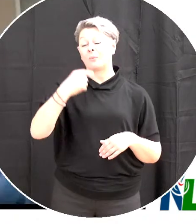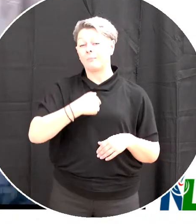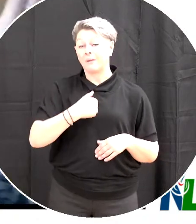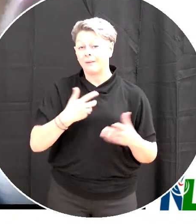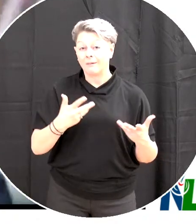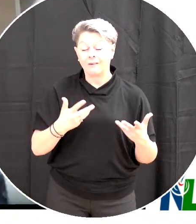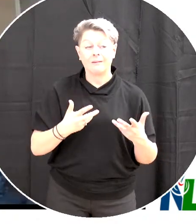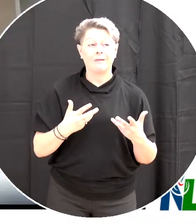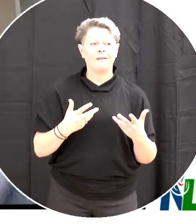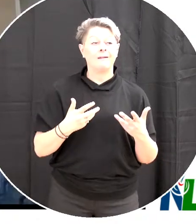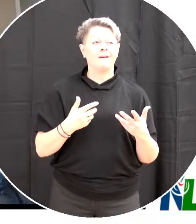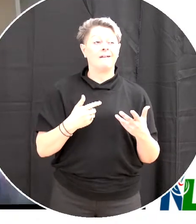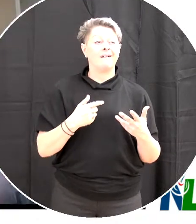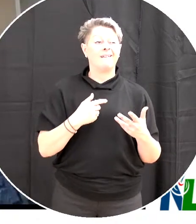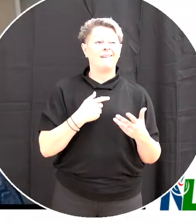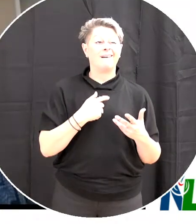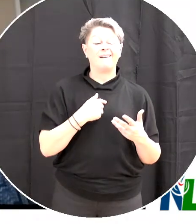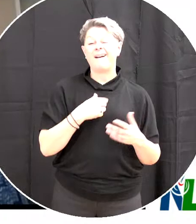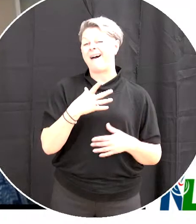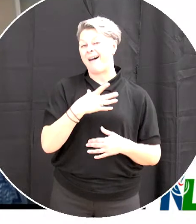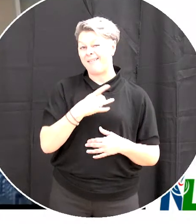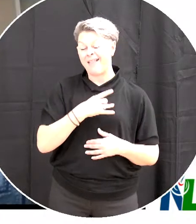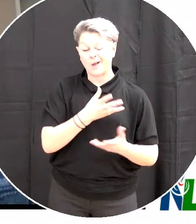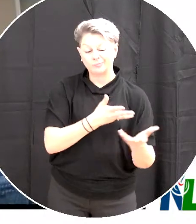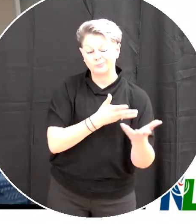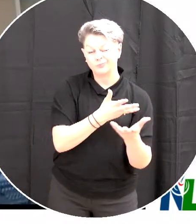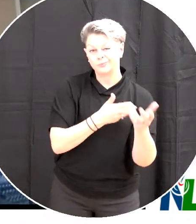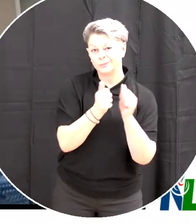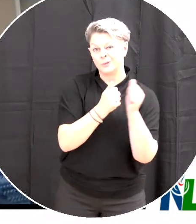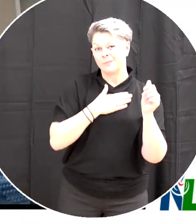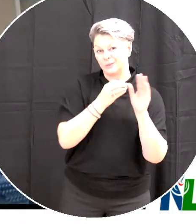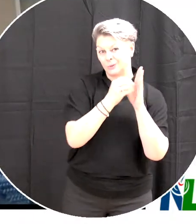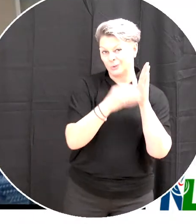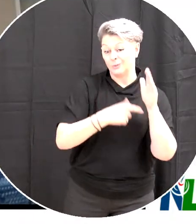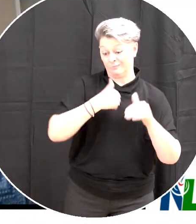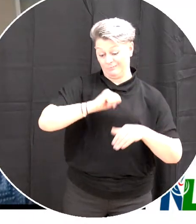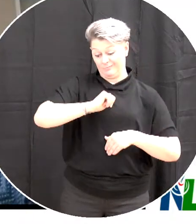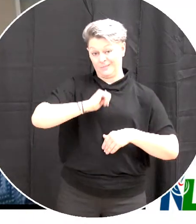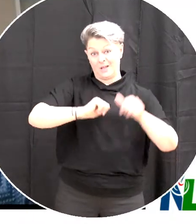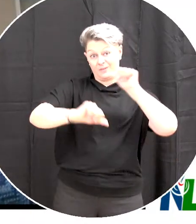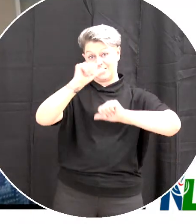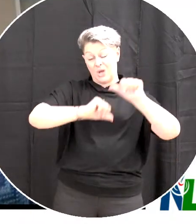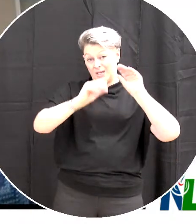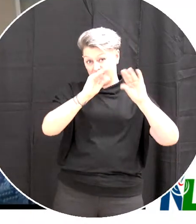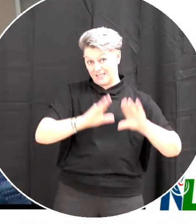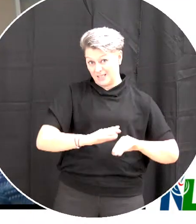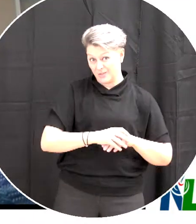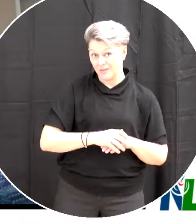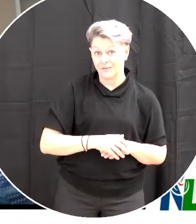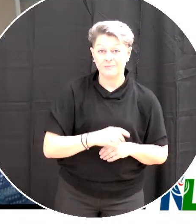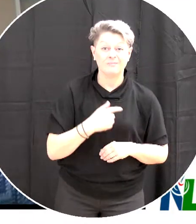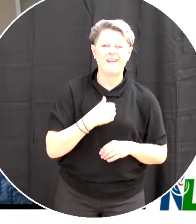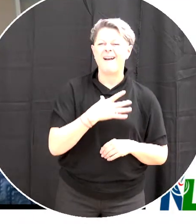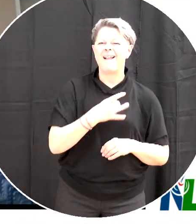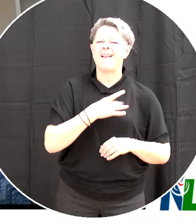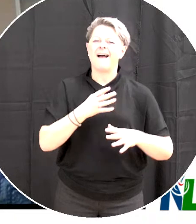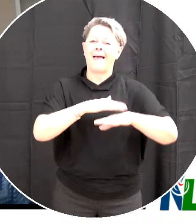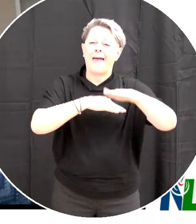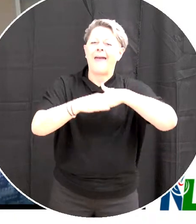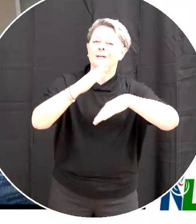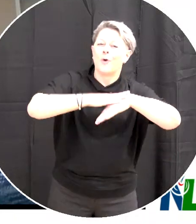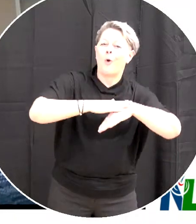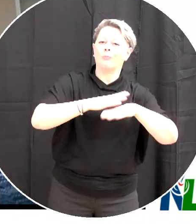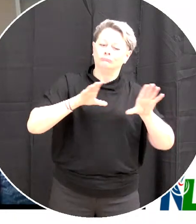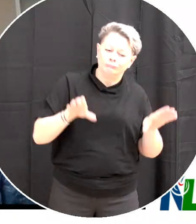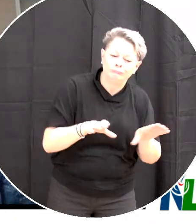personally, I like to have that interaction with them. As a science teacher, I like to do a lot of hands-on activities. So we're able